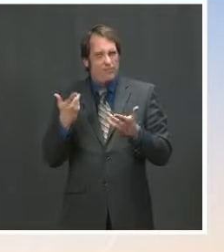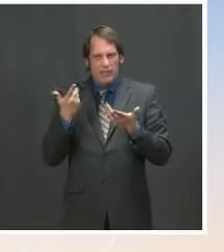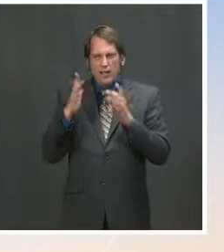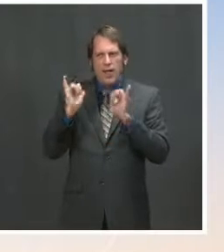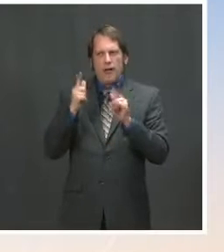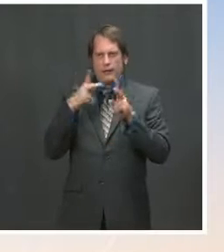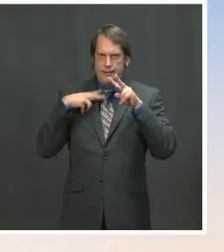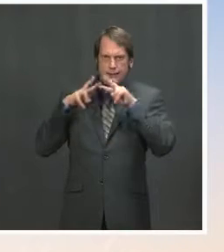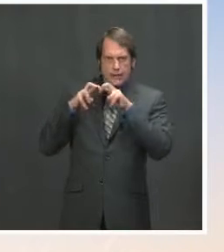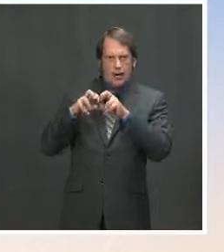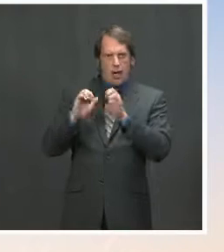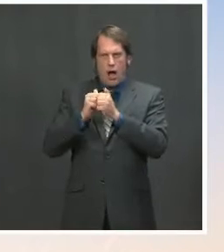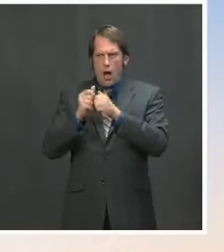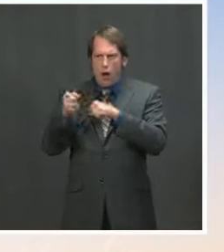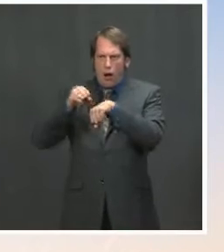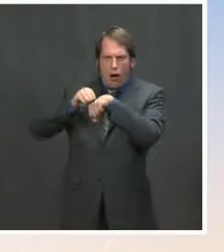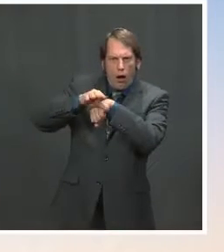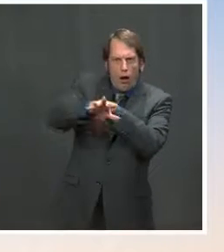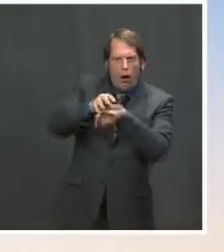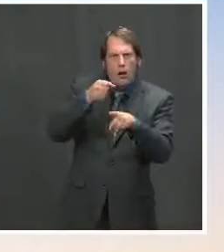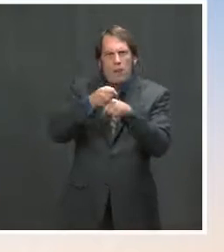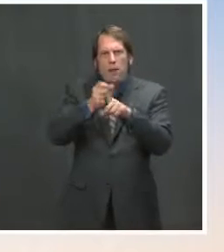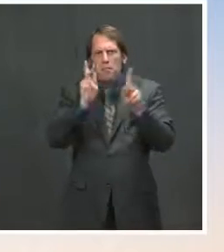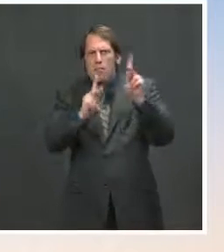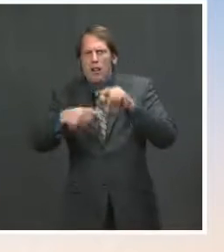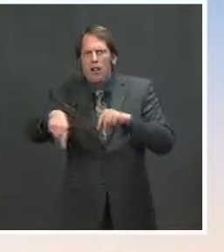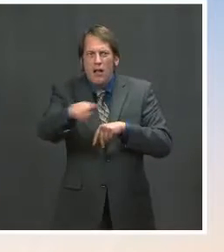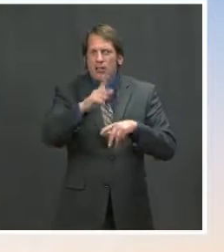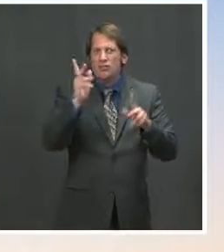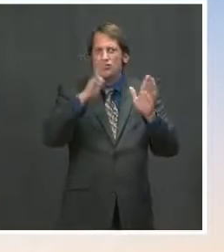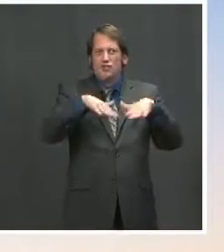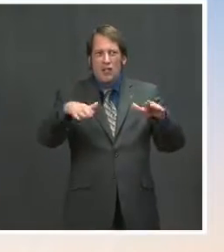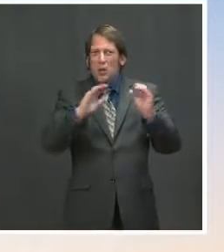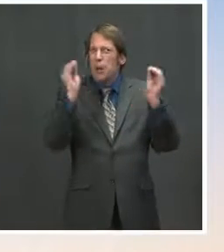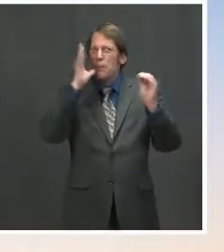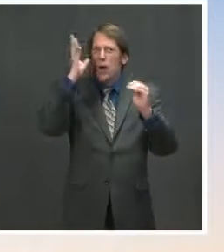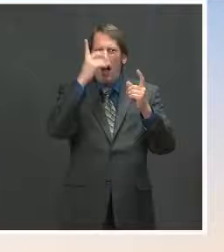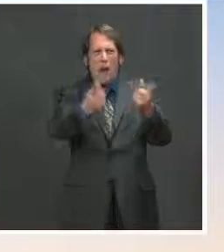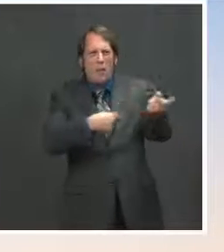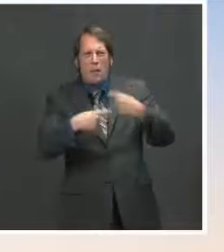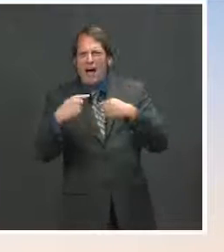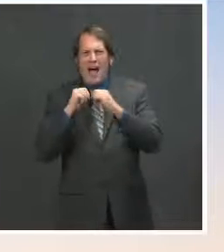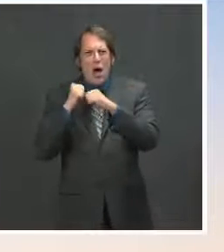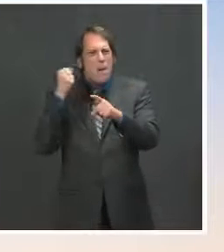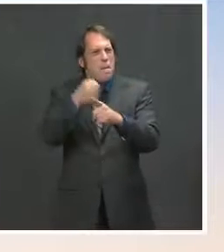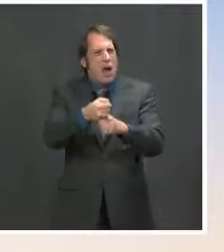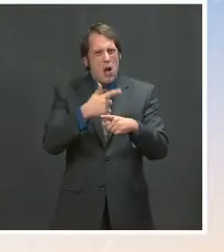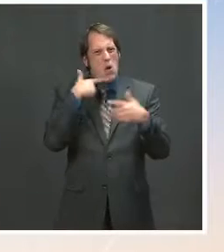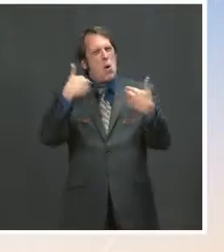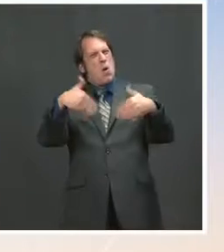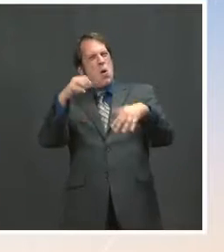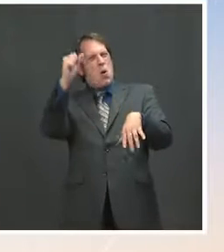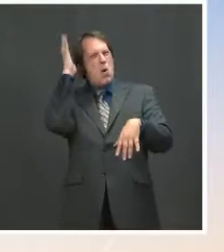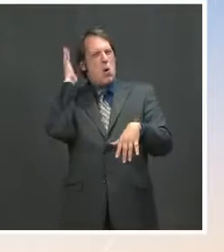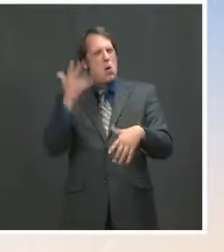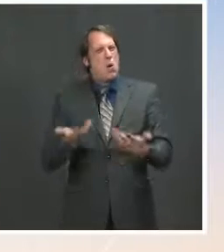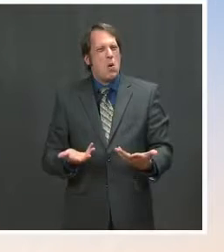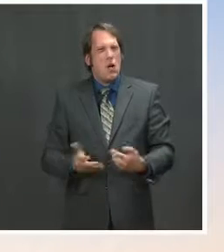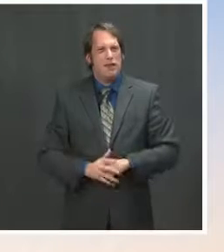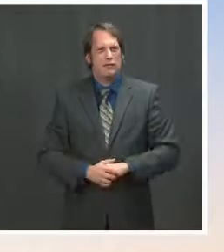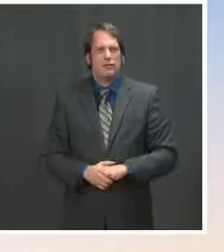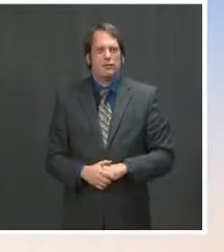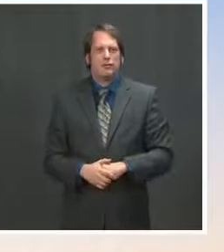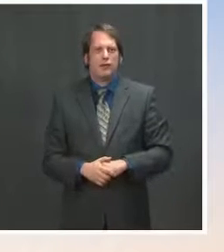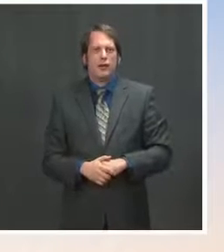the influx of unaccompanied children would be on these considerations. But shouldn't you have assessed that before making a commitment? Well,